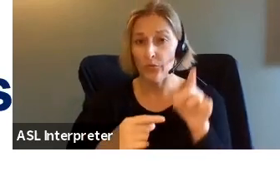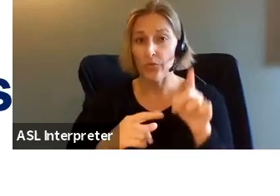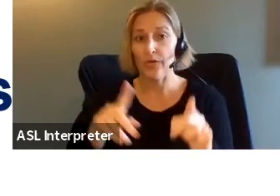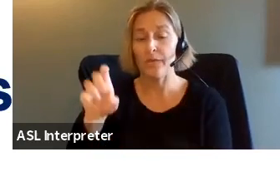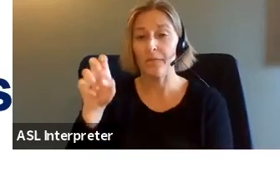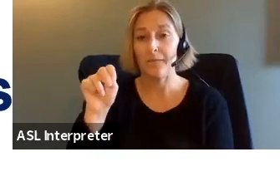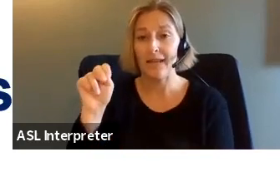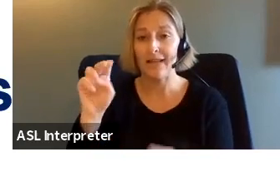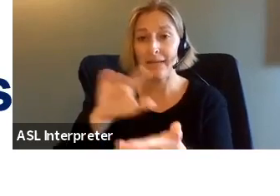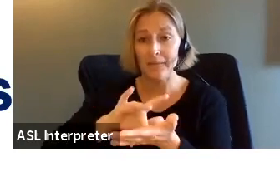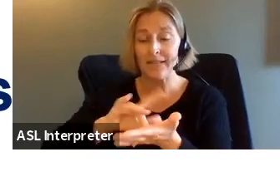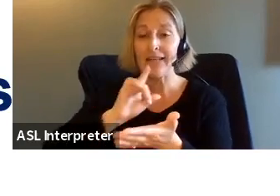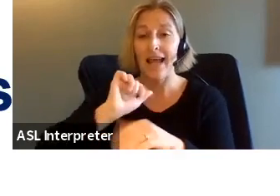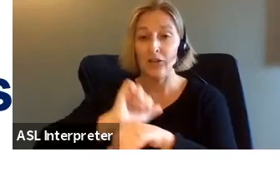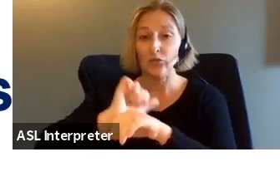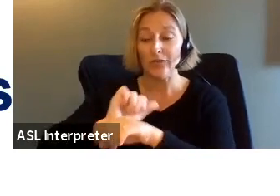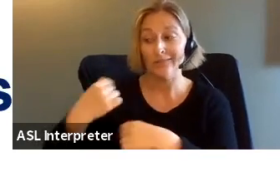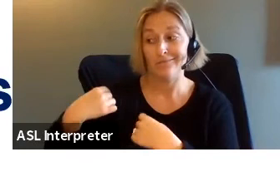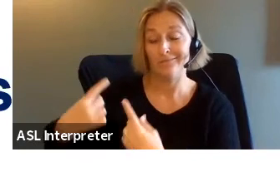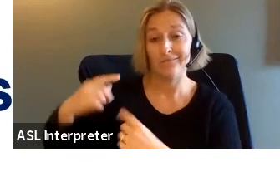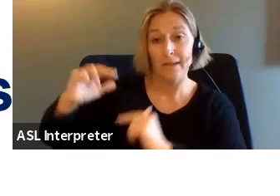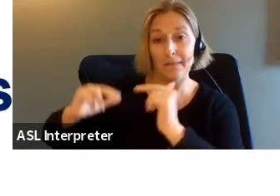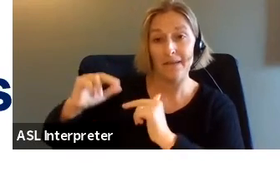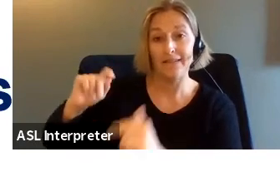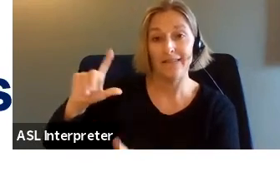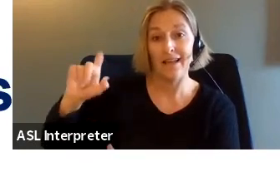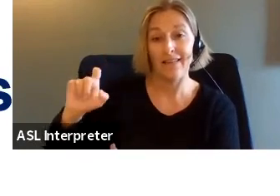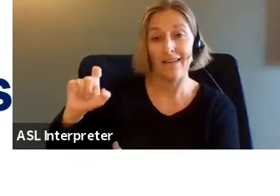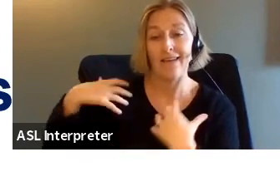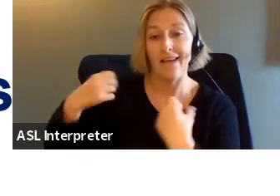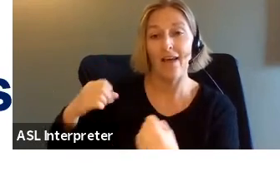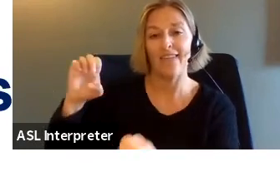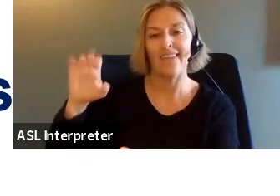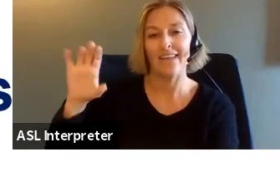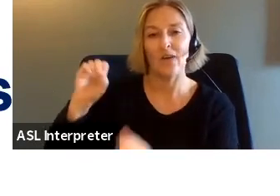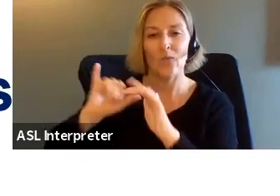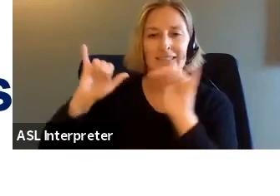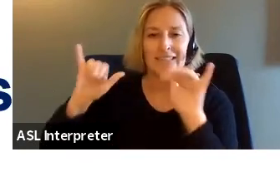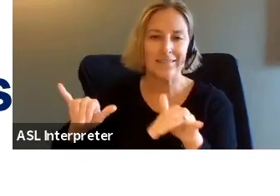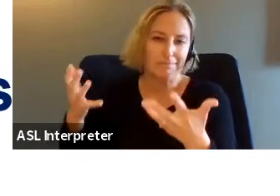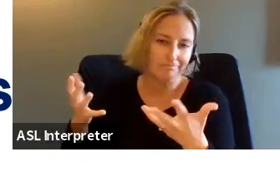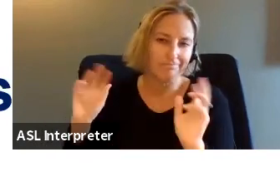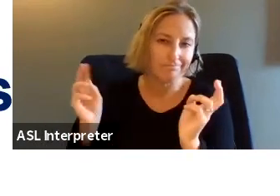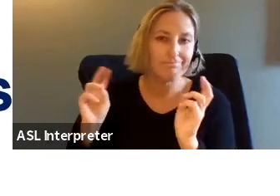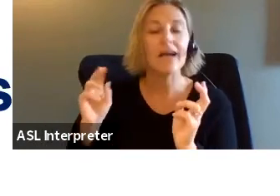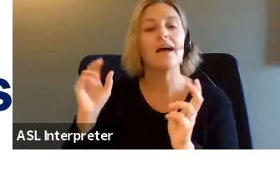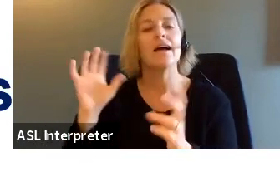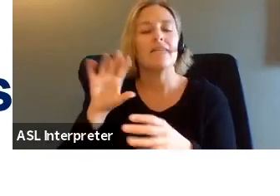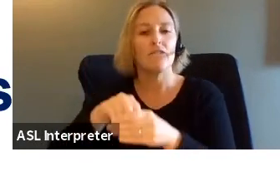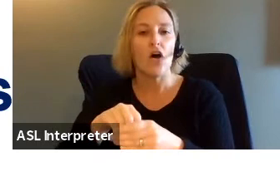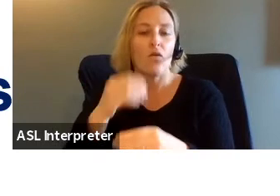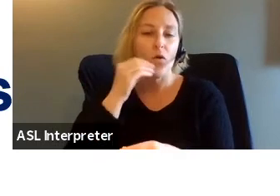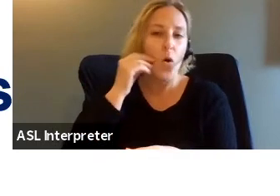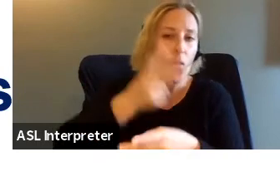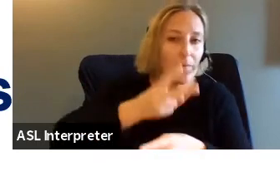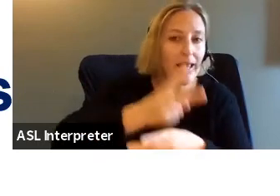been building a telehealth ecosystem, if you will, that involved inpatient home care, long-term care, and outpatient care. We